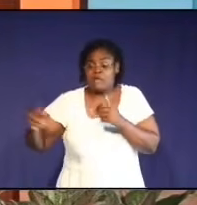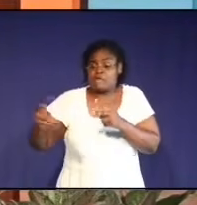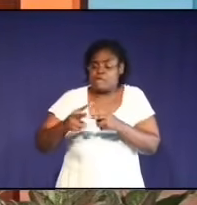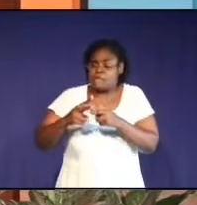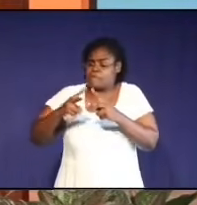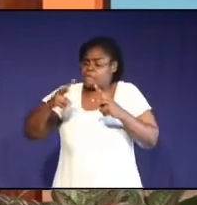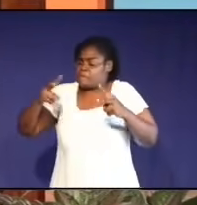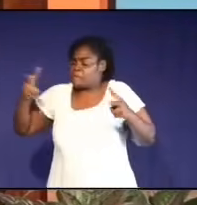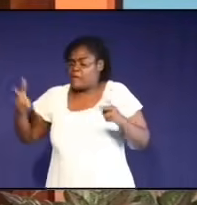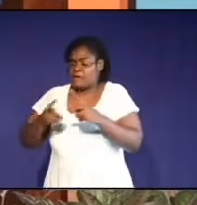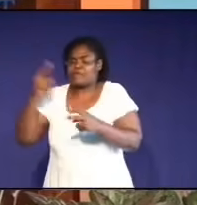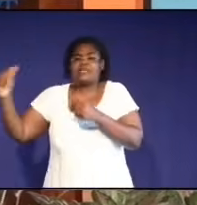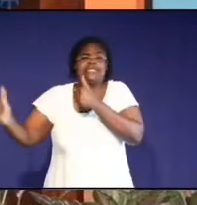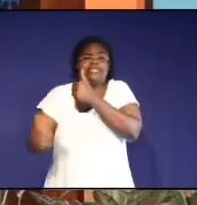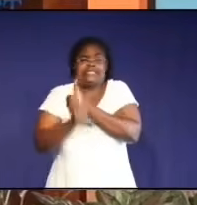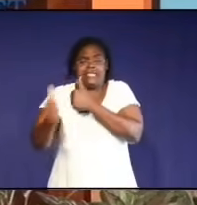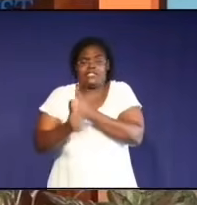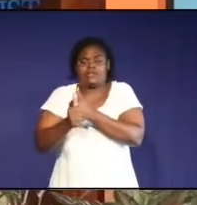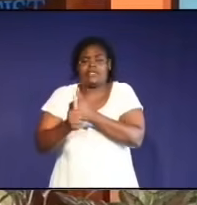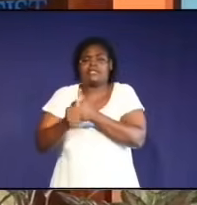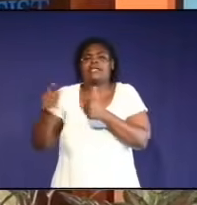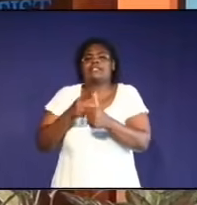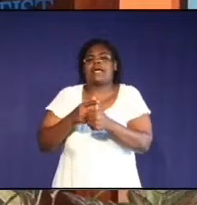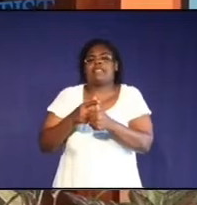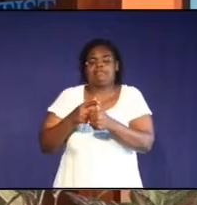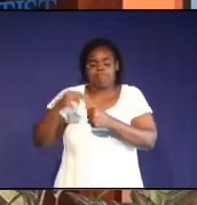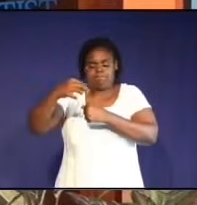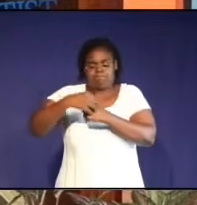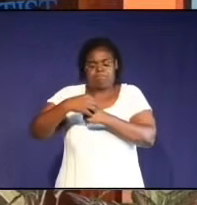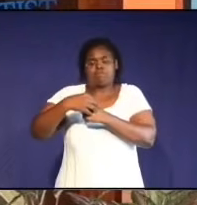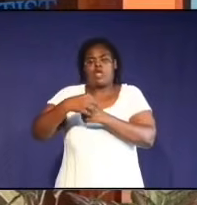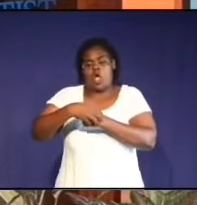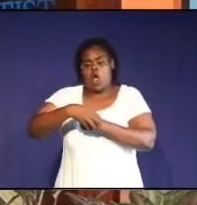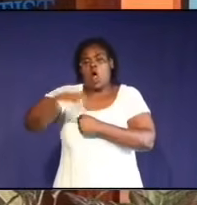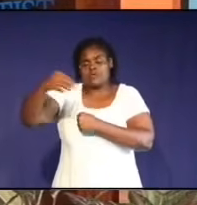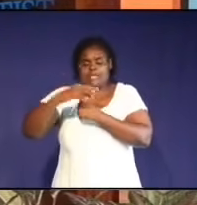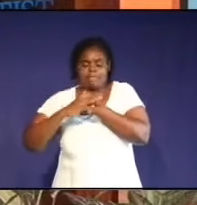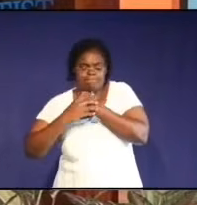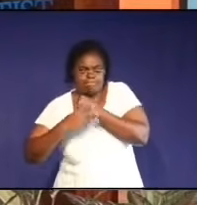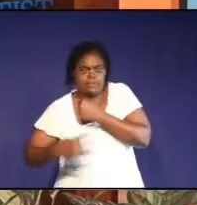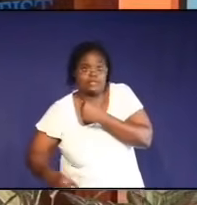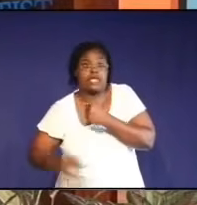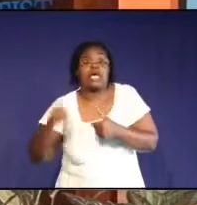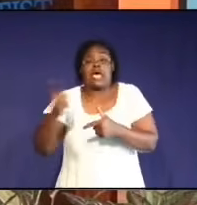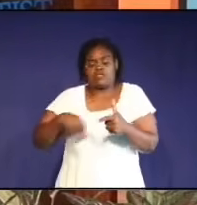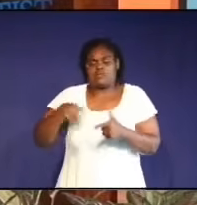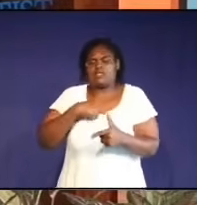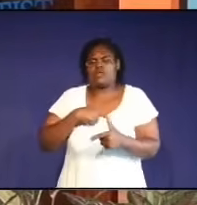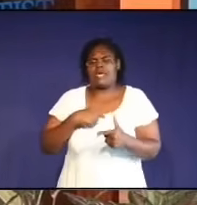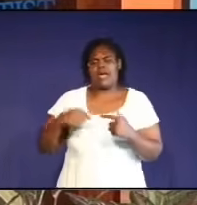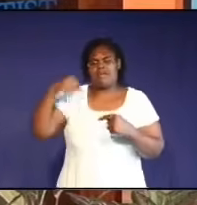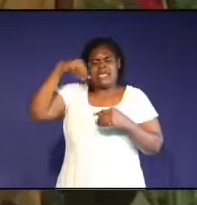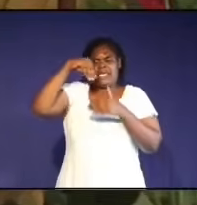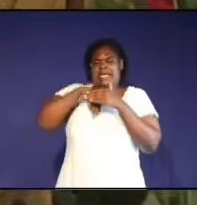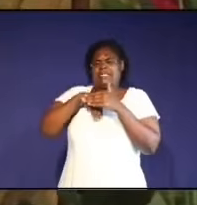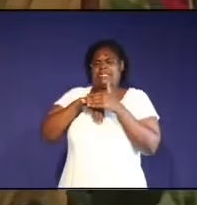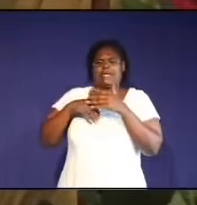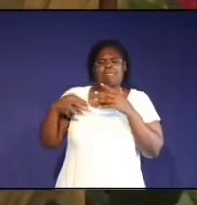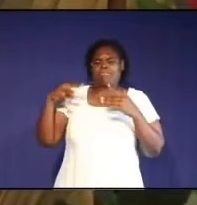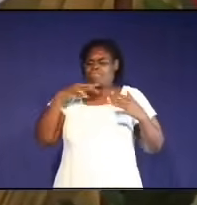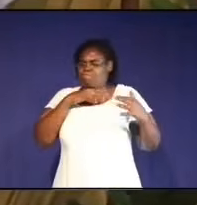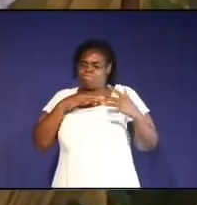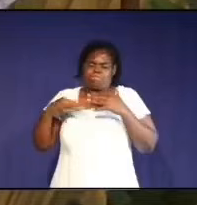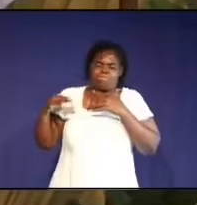than external bleeding. And some of us, sometimes, we have some internal battles. We have some